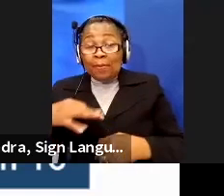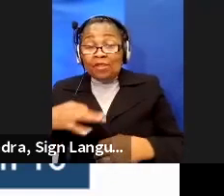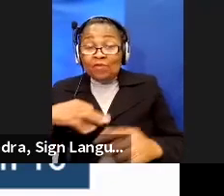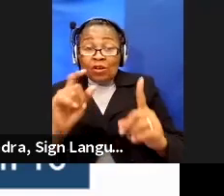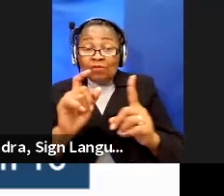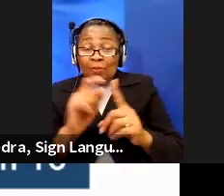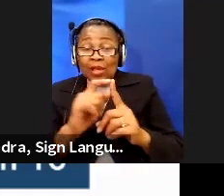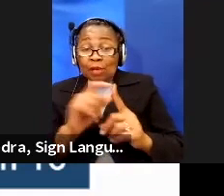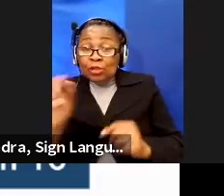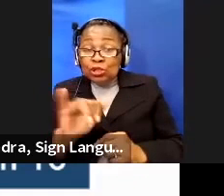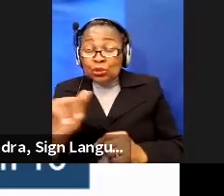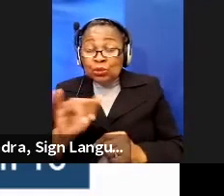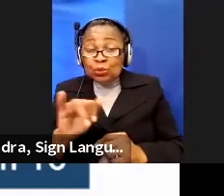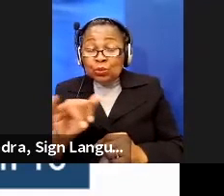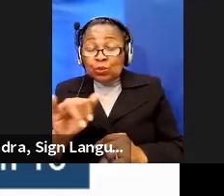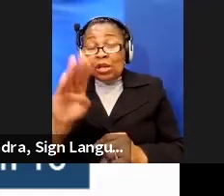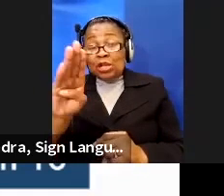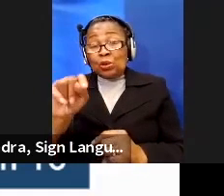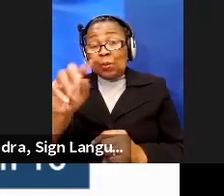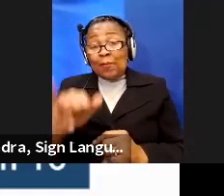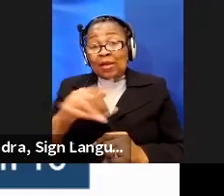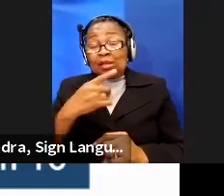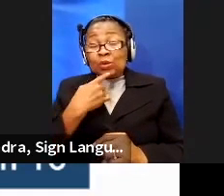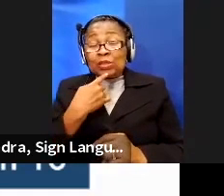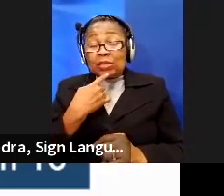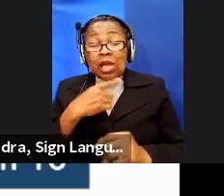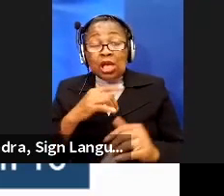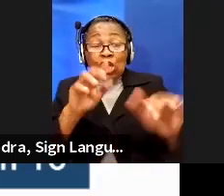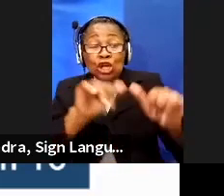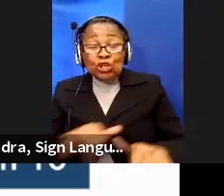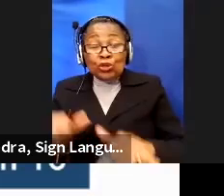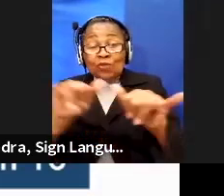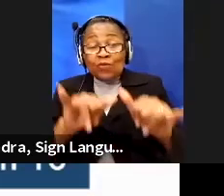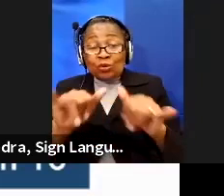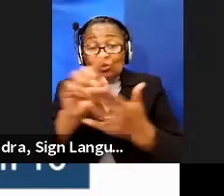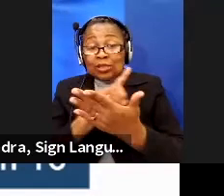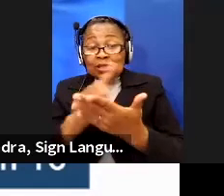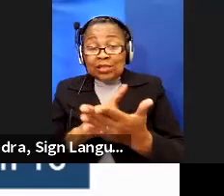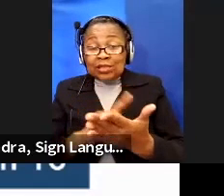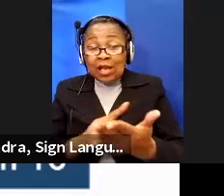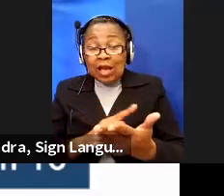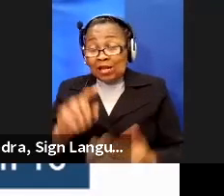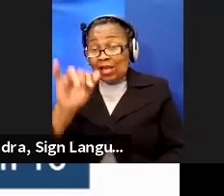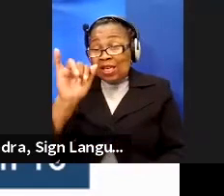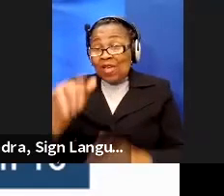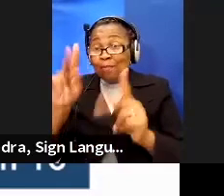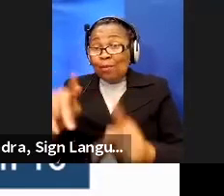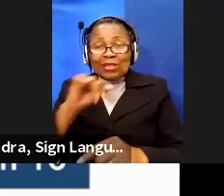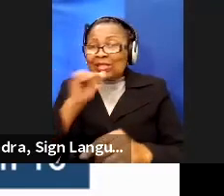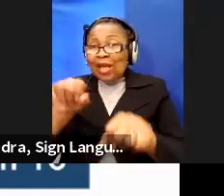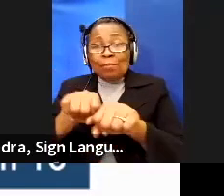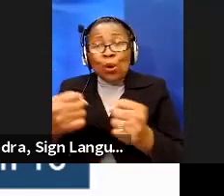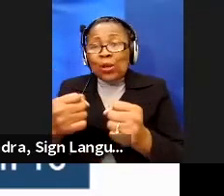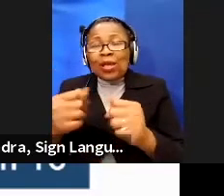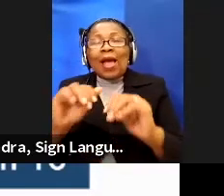well. So, you know, as Betty was talking about universal design from the perspective of, you know, like that person isn't broken, it's how can we